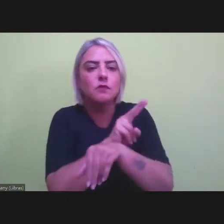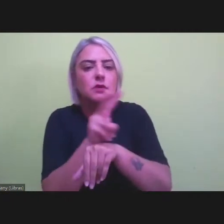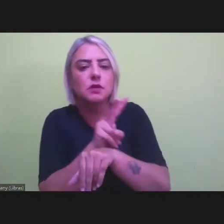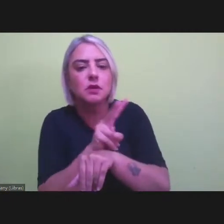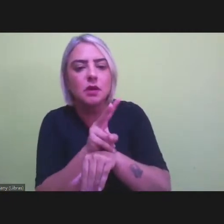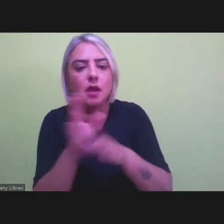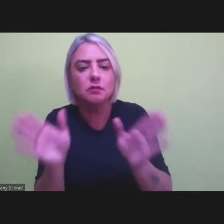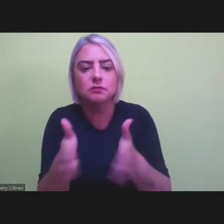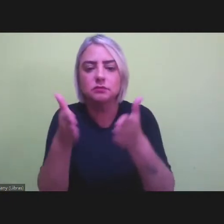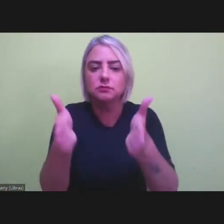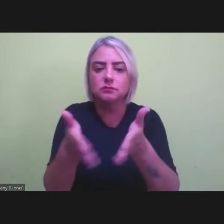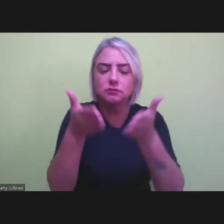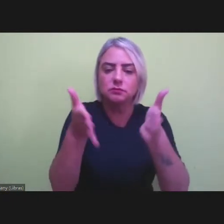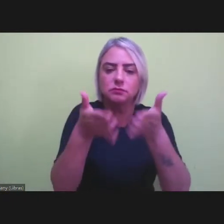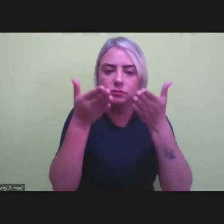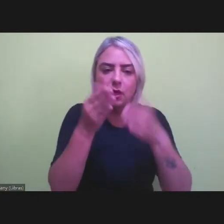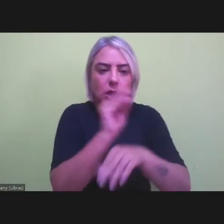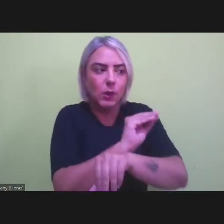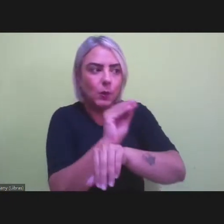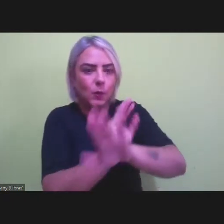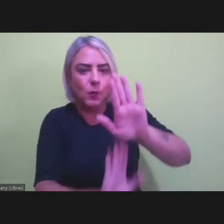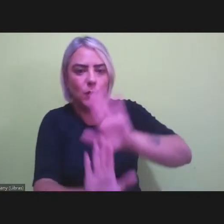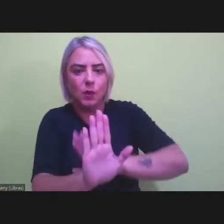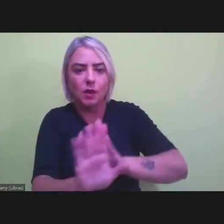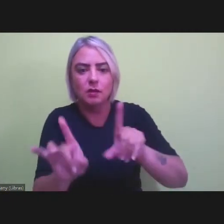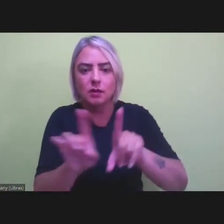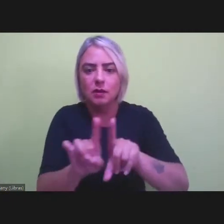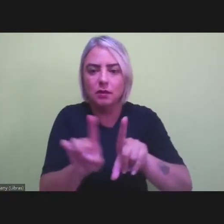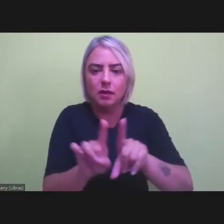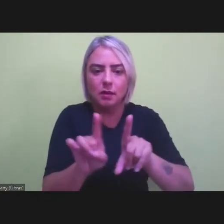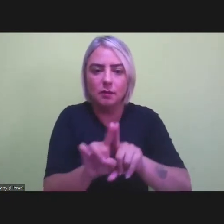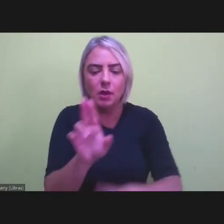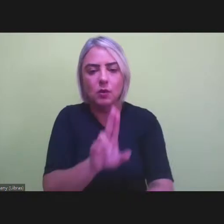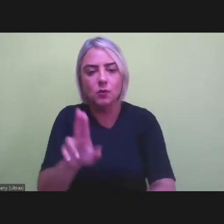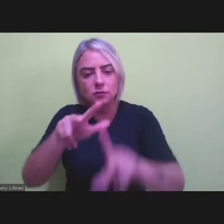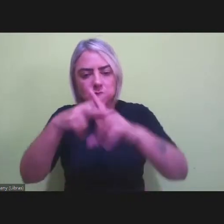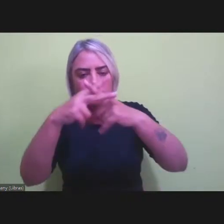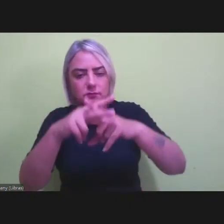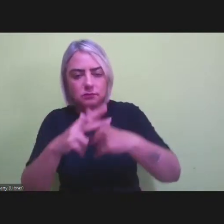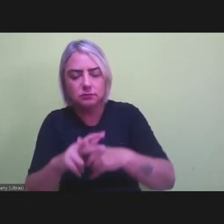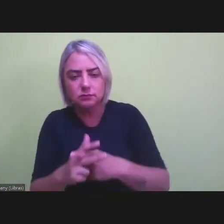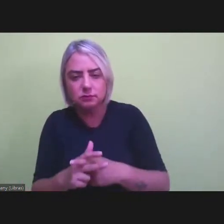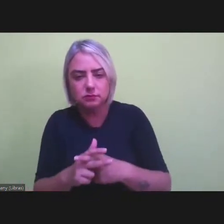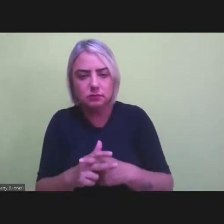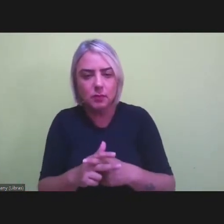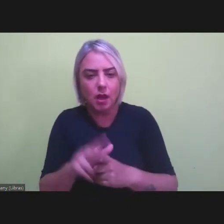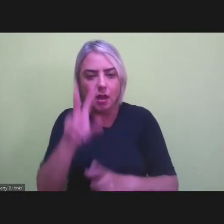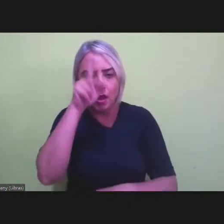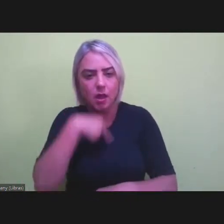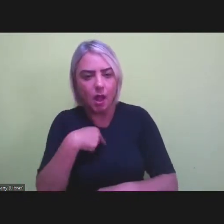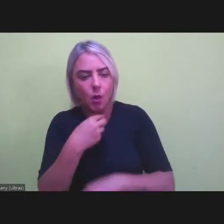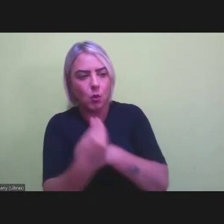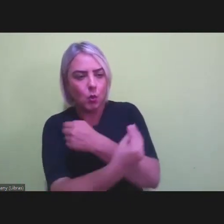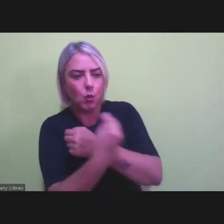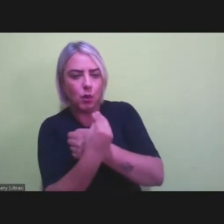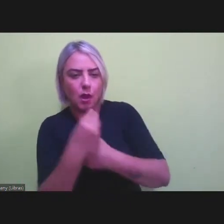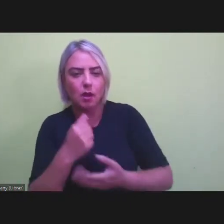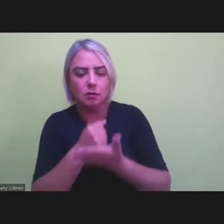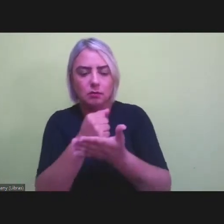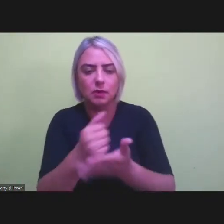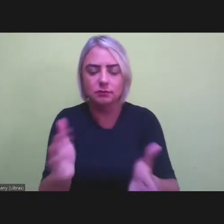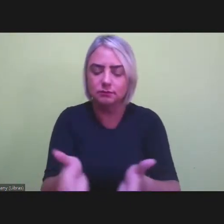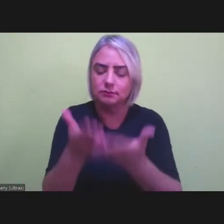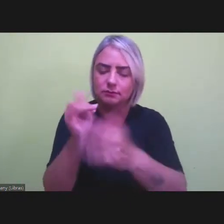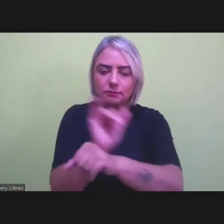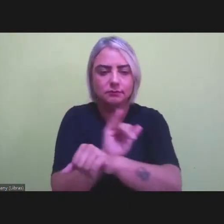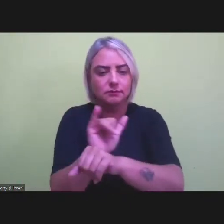health care. We focus in vigilance, promotion, and care, like in the use of tools to have